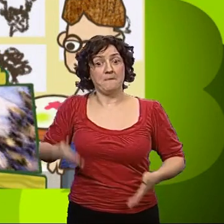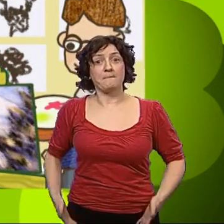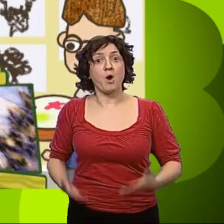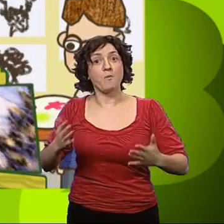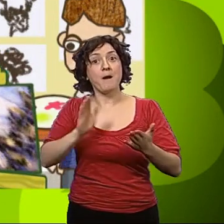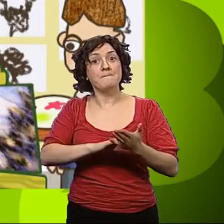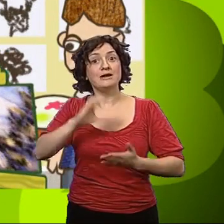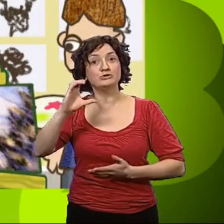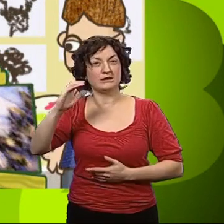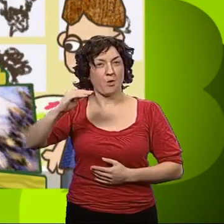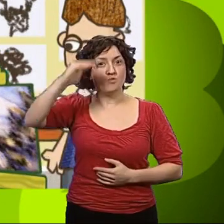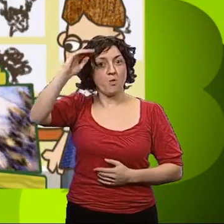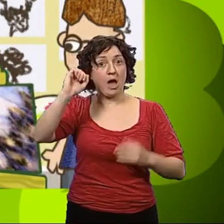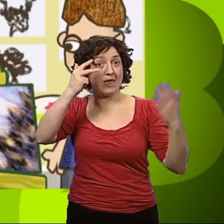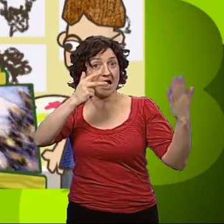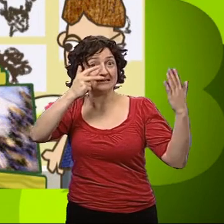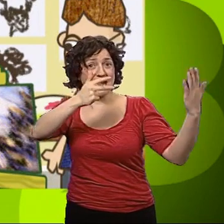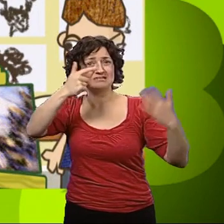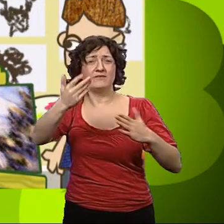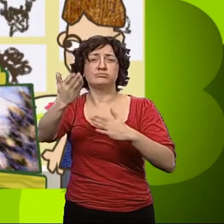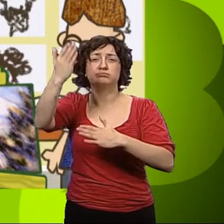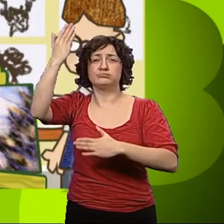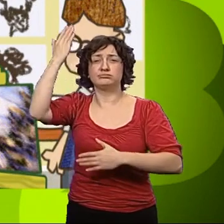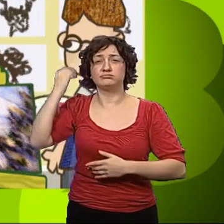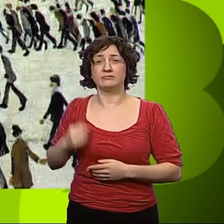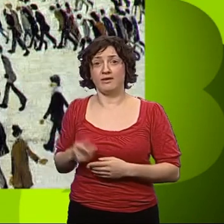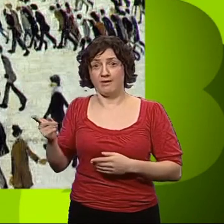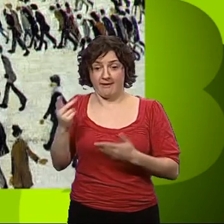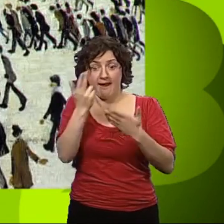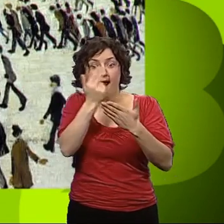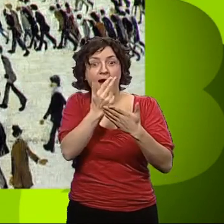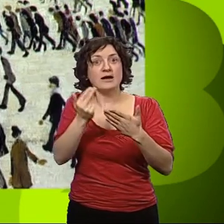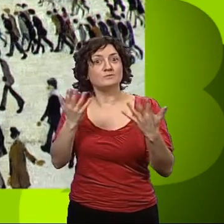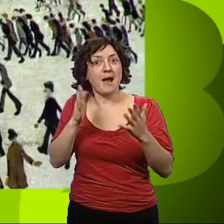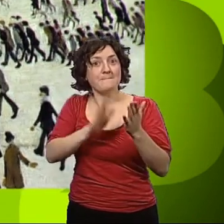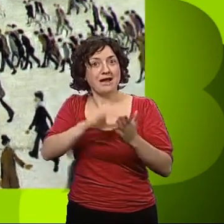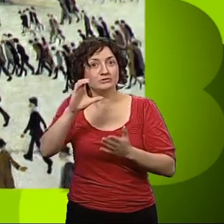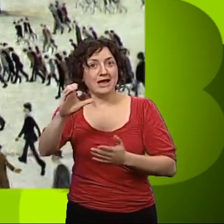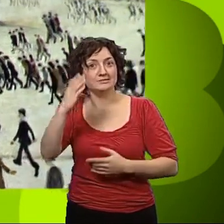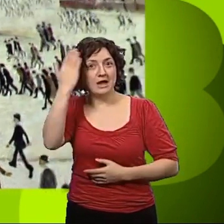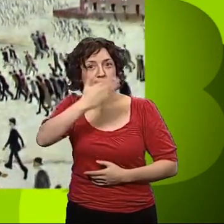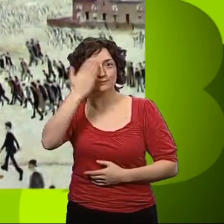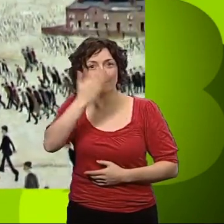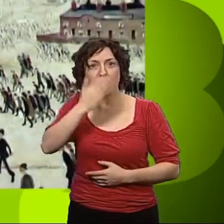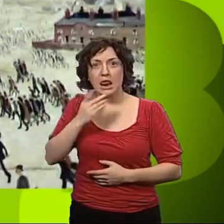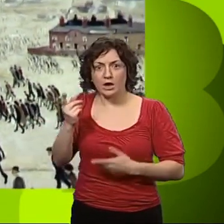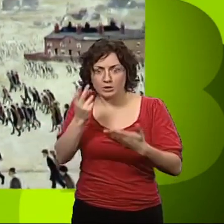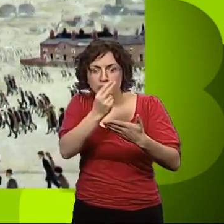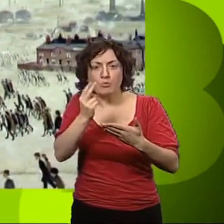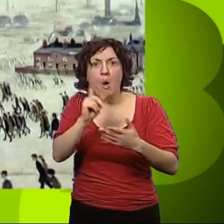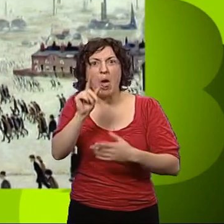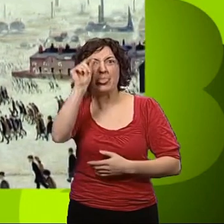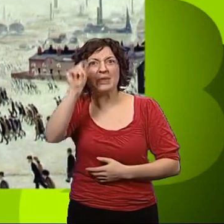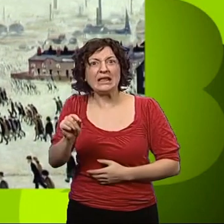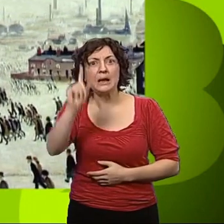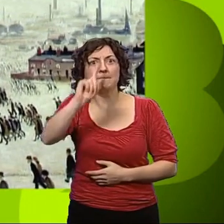to art school in both Manchester and Salford, and while he was there started drawing matchstick people like this one in the picture, Going to the Match. Little did he know